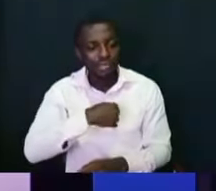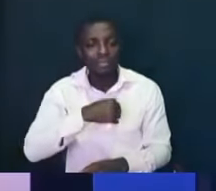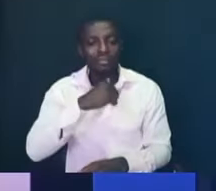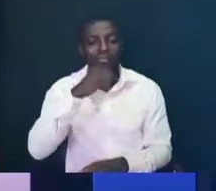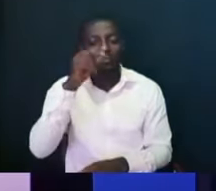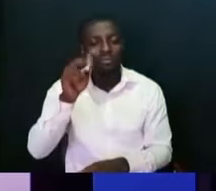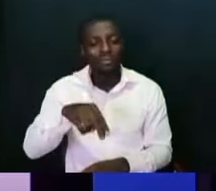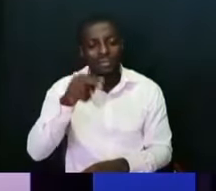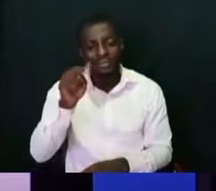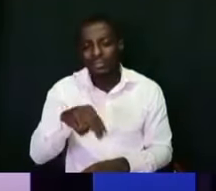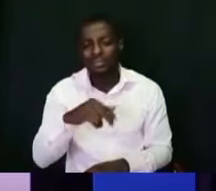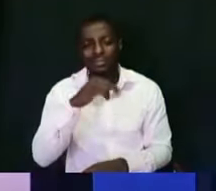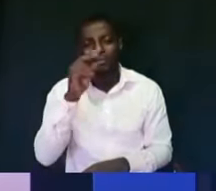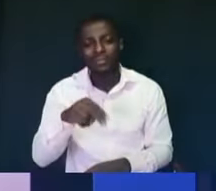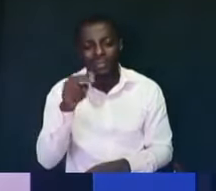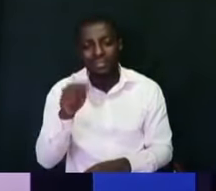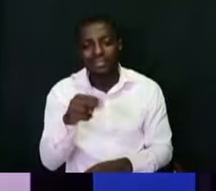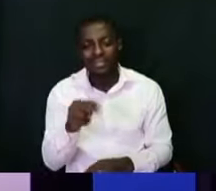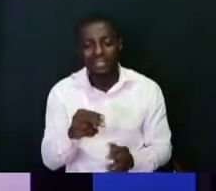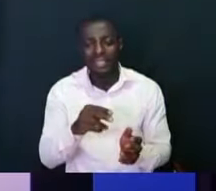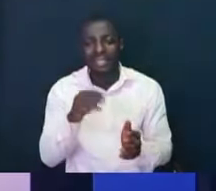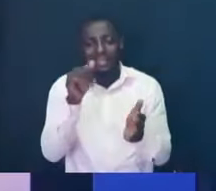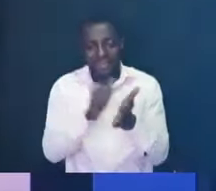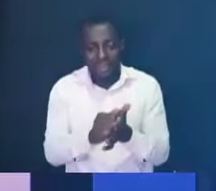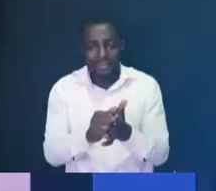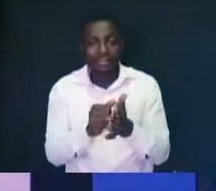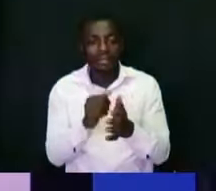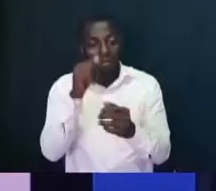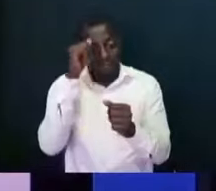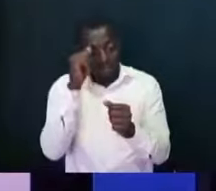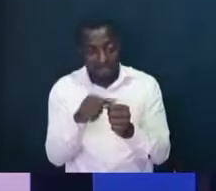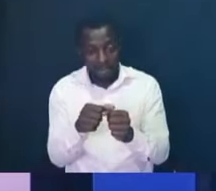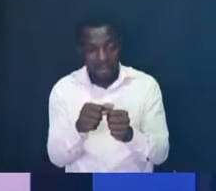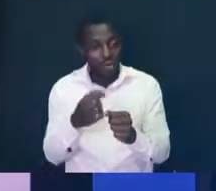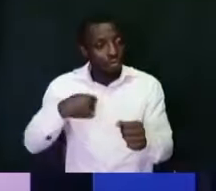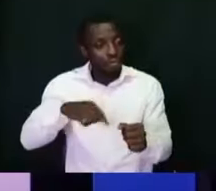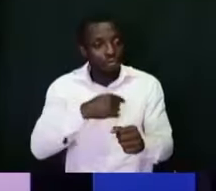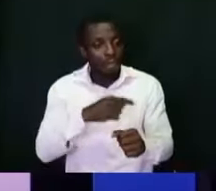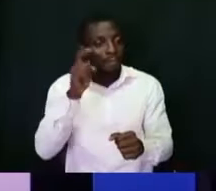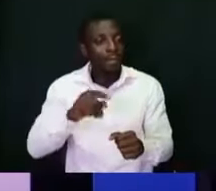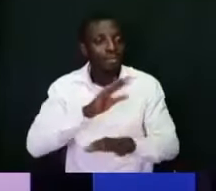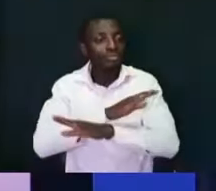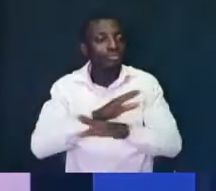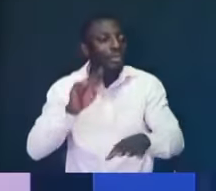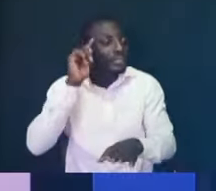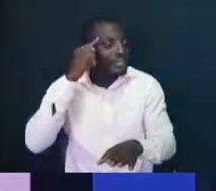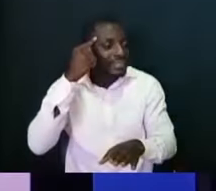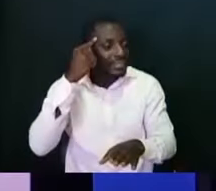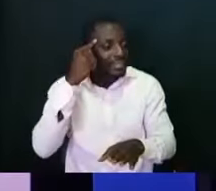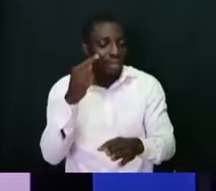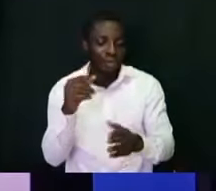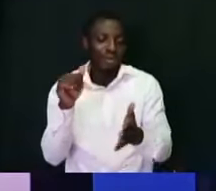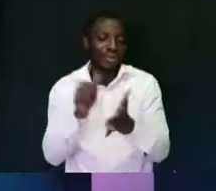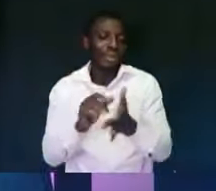this stuff to the end times and thinking that it is